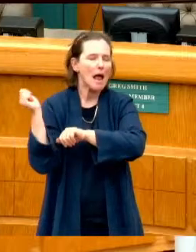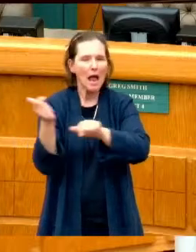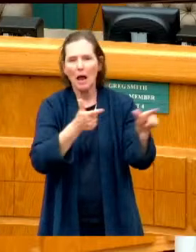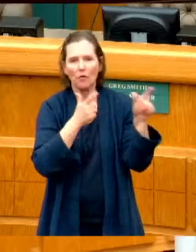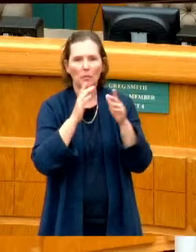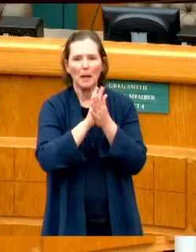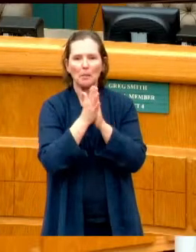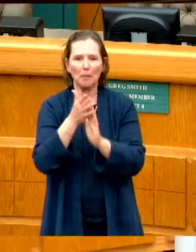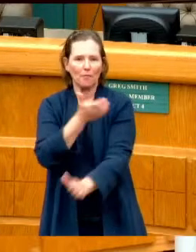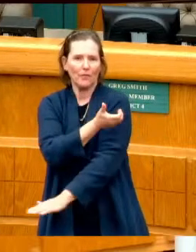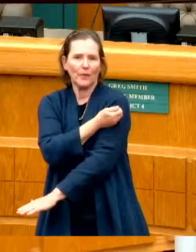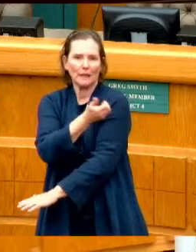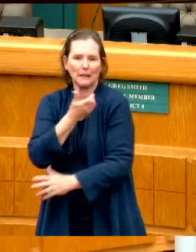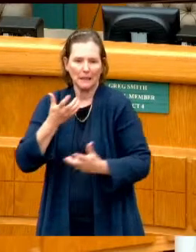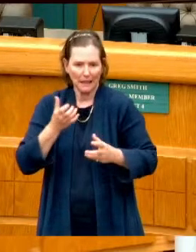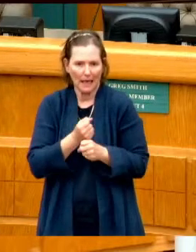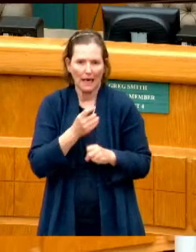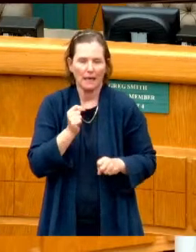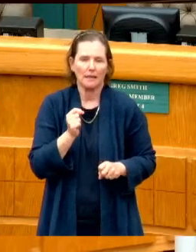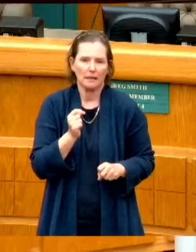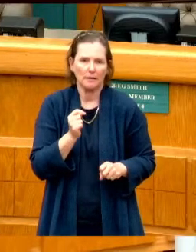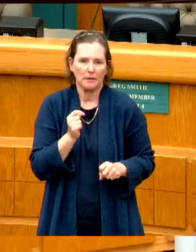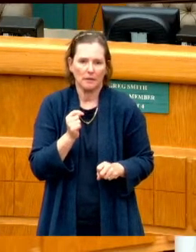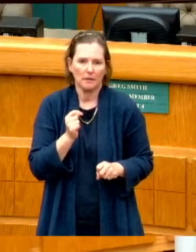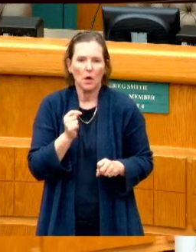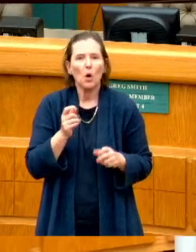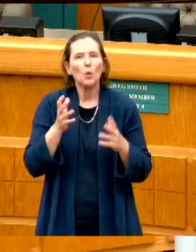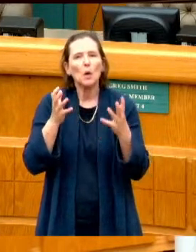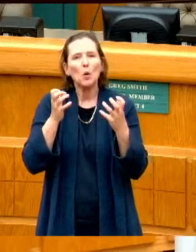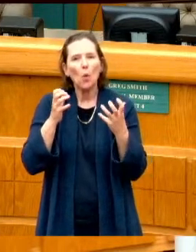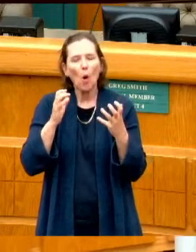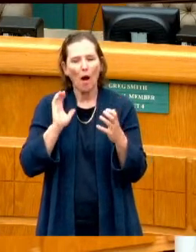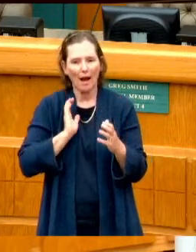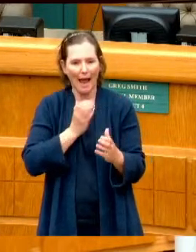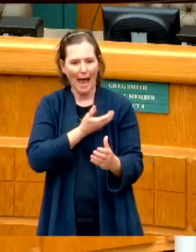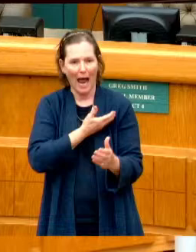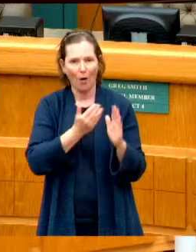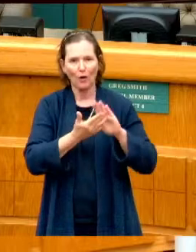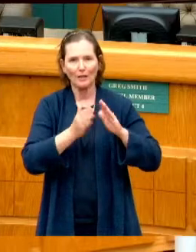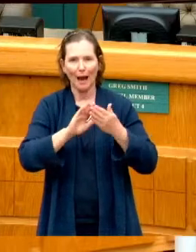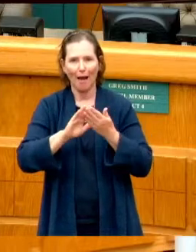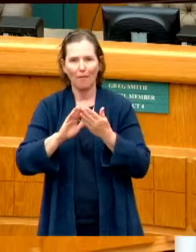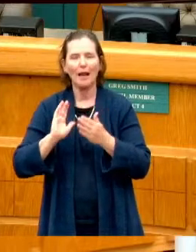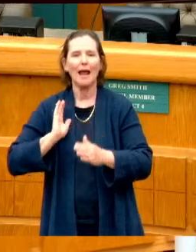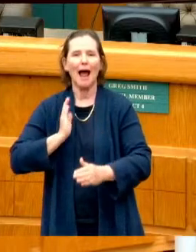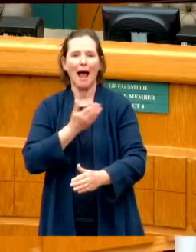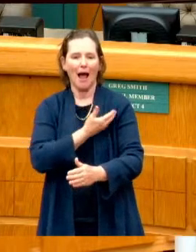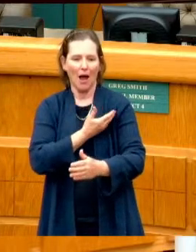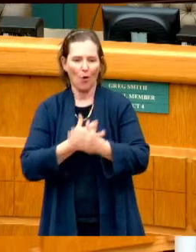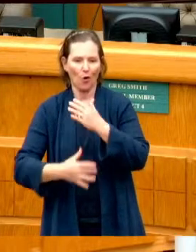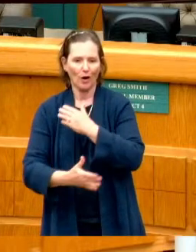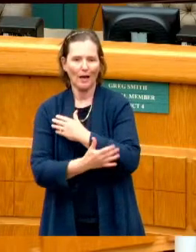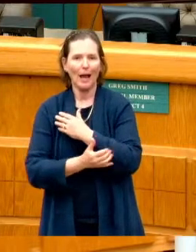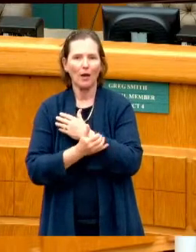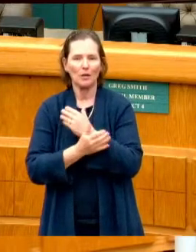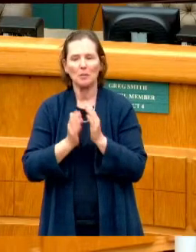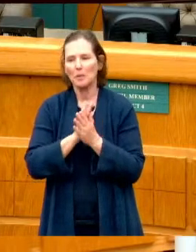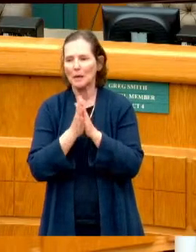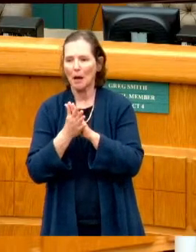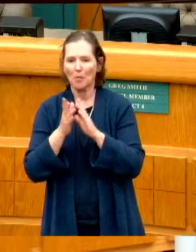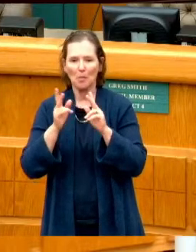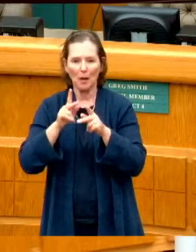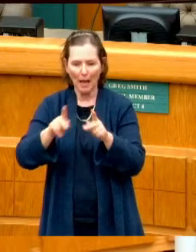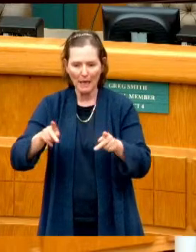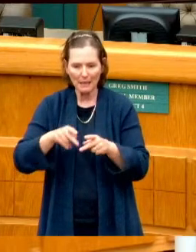jurisdictions the community that has the most vaccinated citizens, and therefore one of the safest, if not the